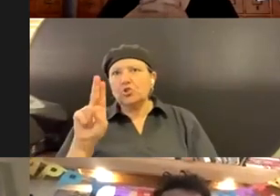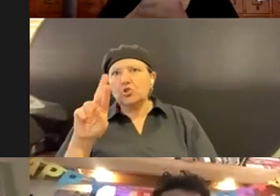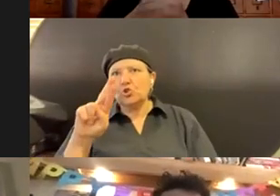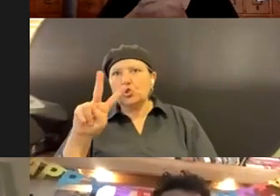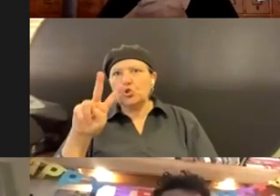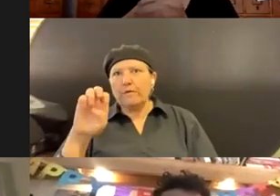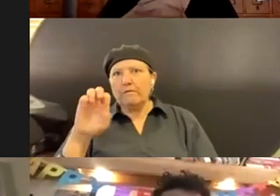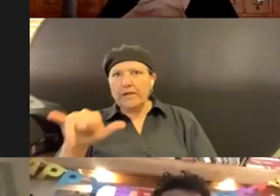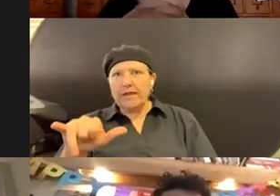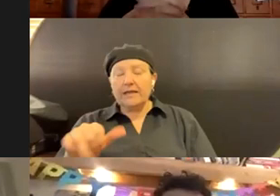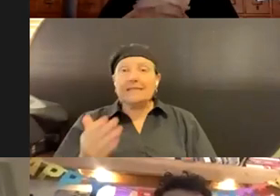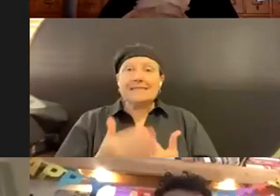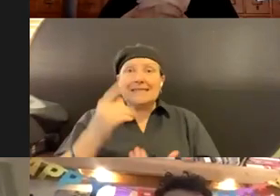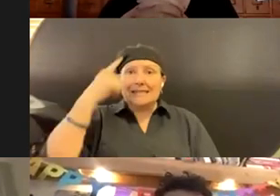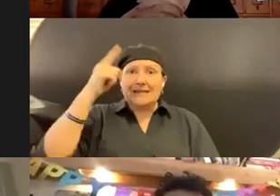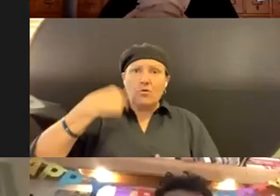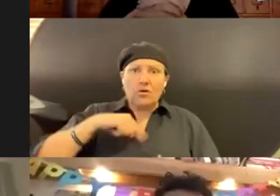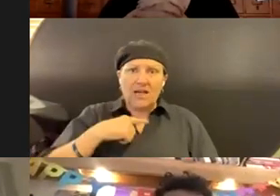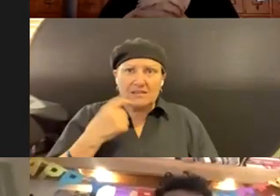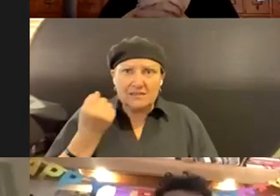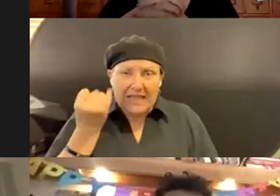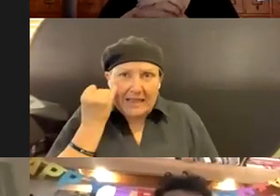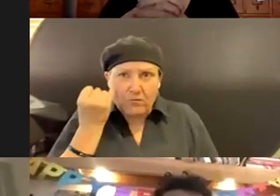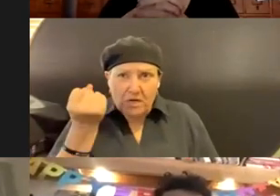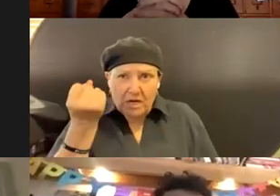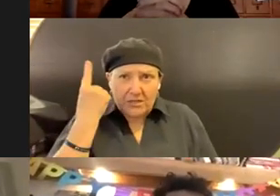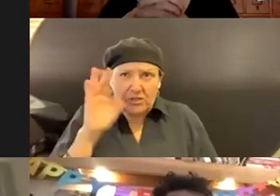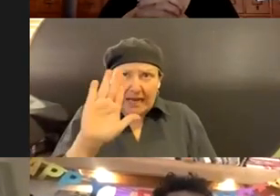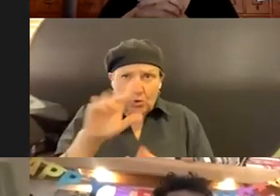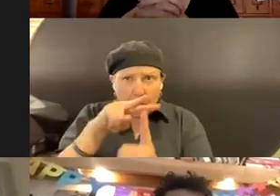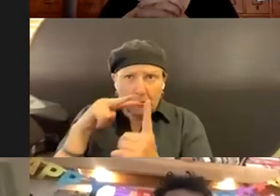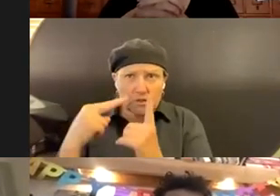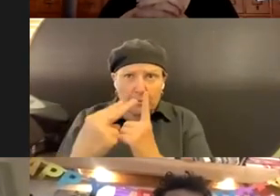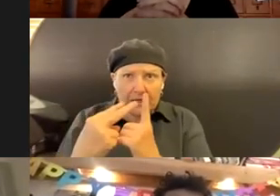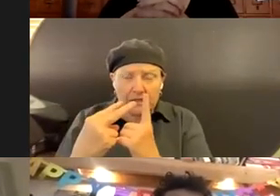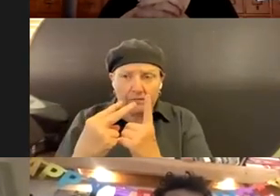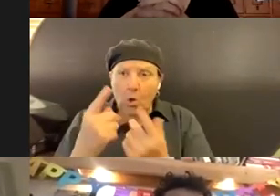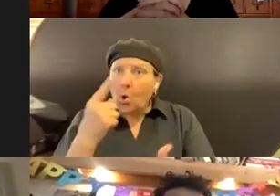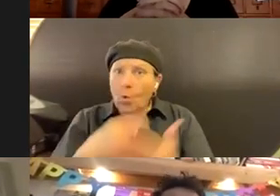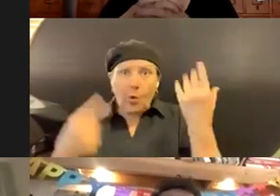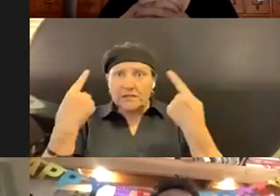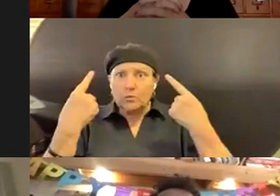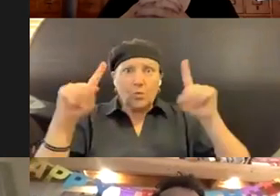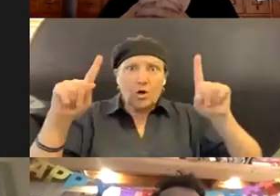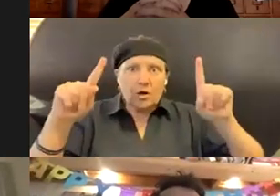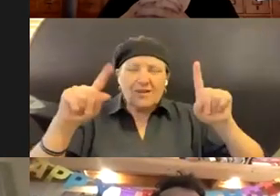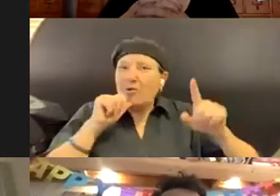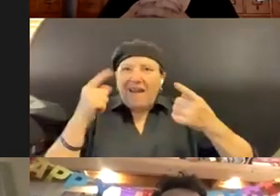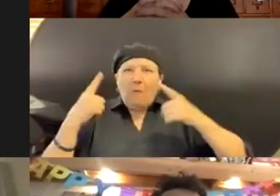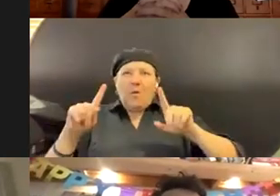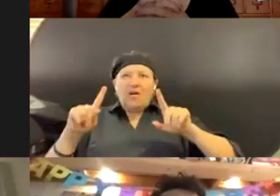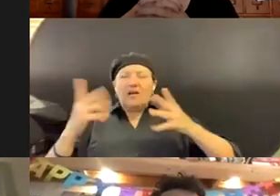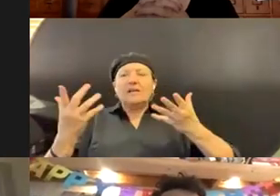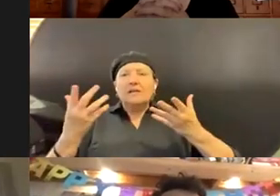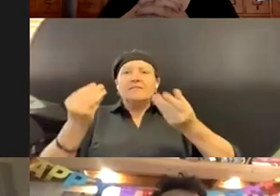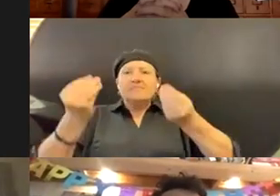know, what our parents, you know, what parents from their perspective were able to see that actually works and doesn't work. And then, and now the teachers are sort